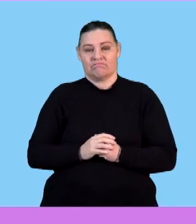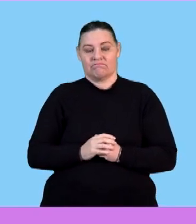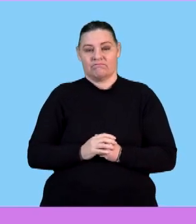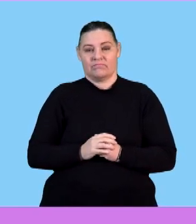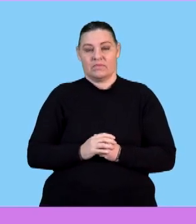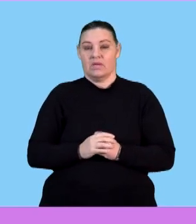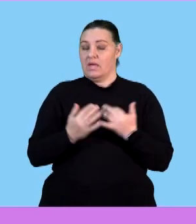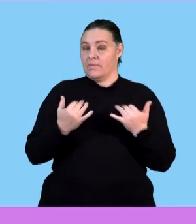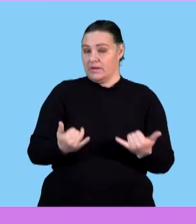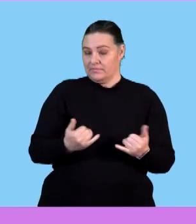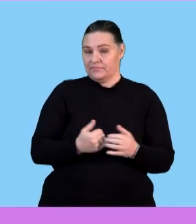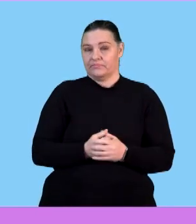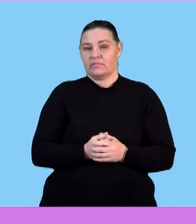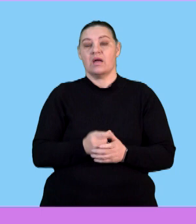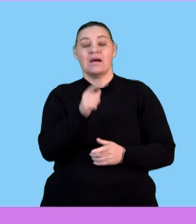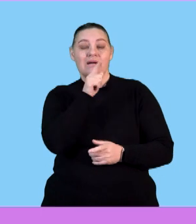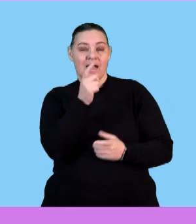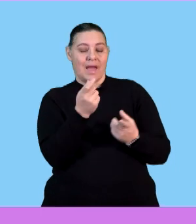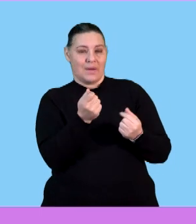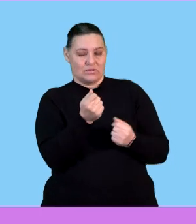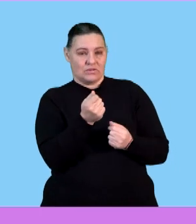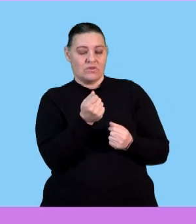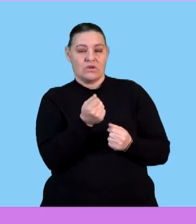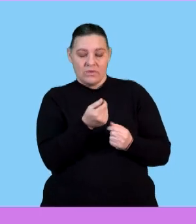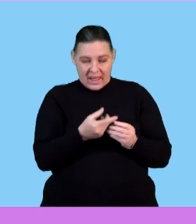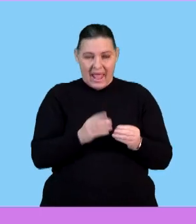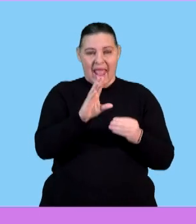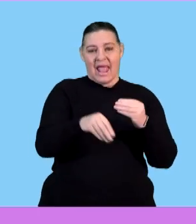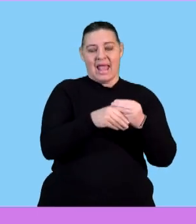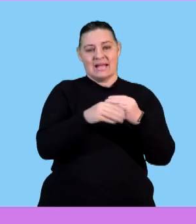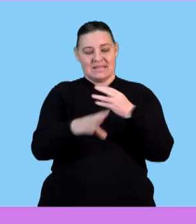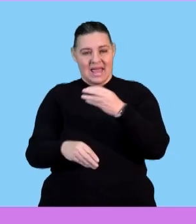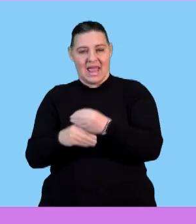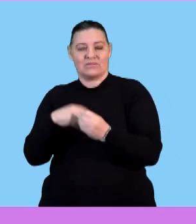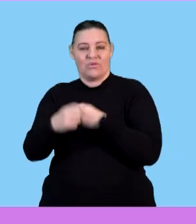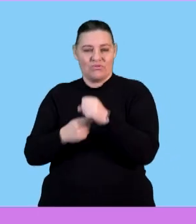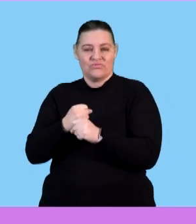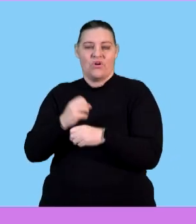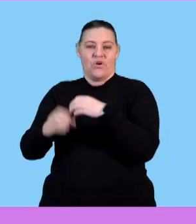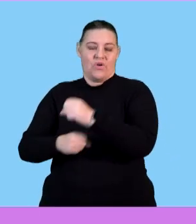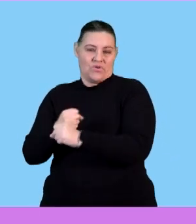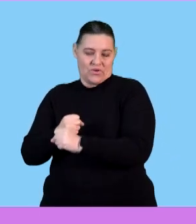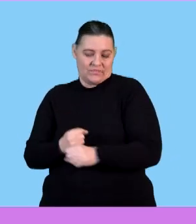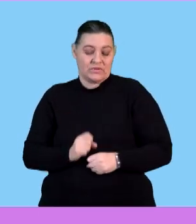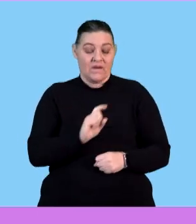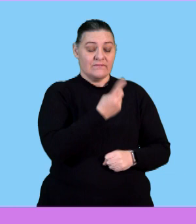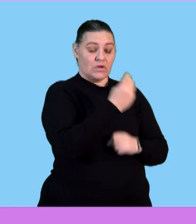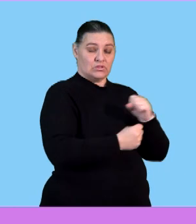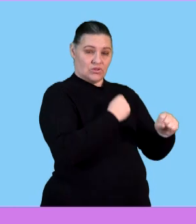There we go. All right, so that's the amount that needs to be added on every year. So for year